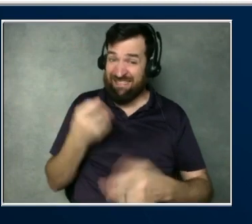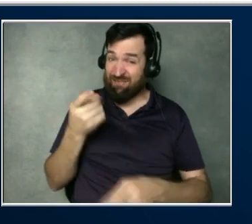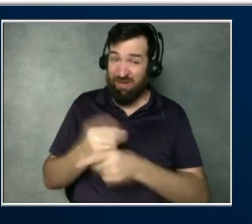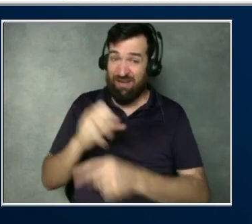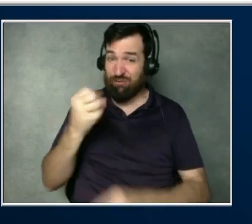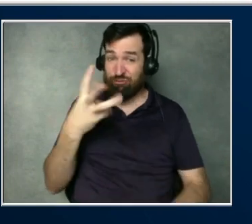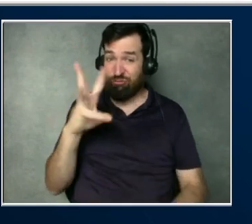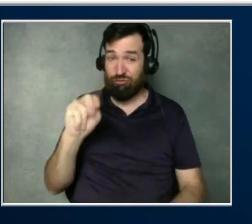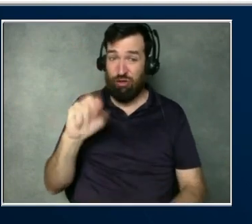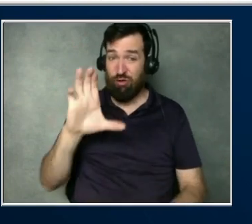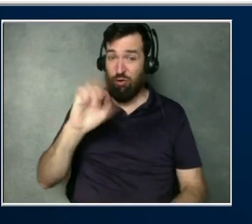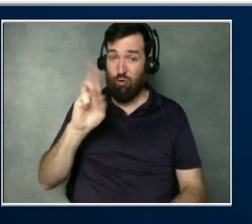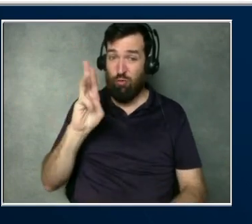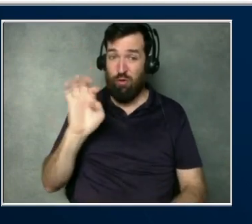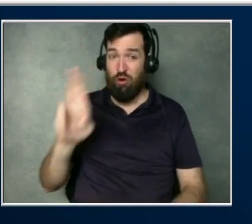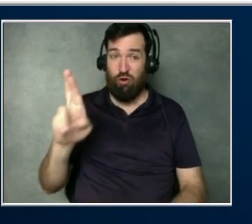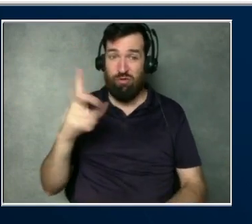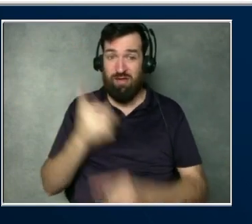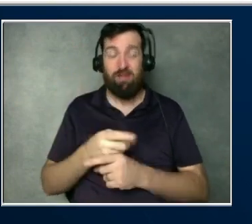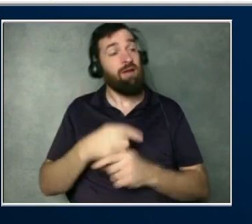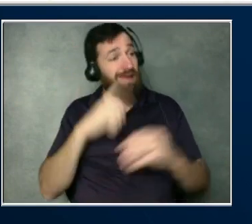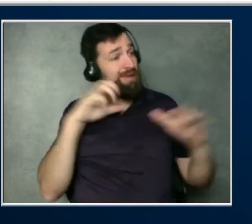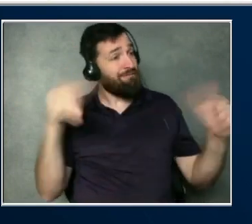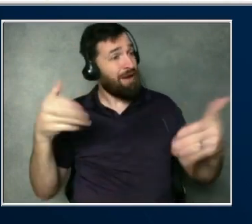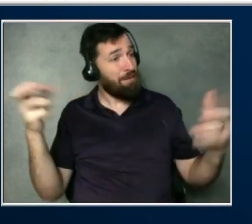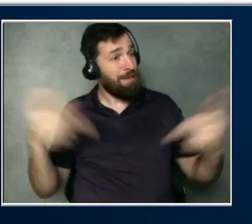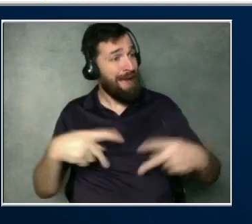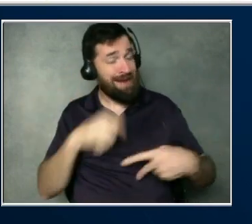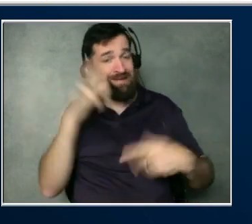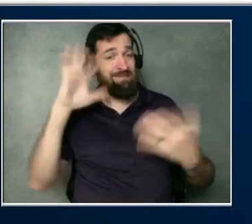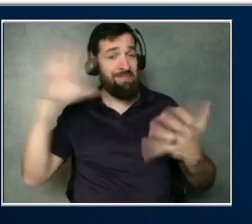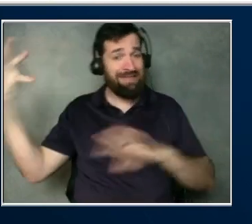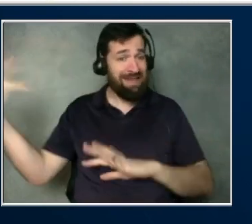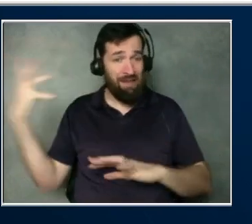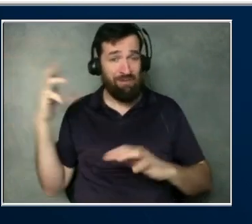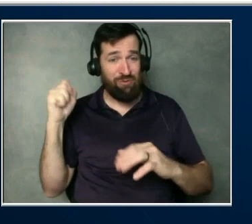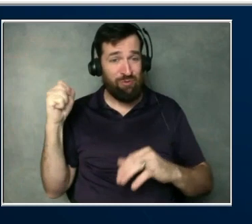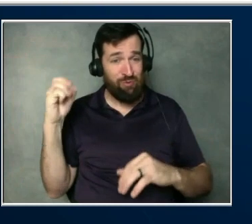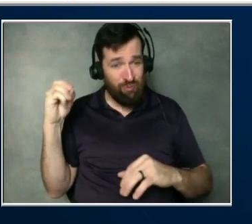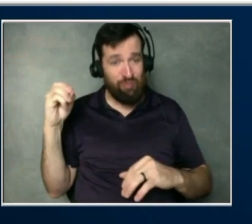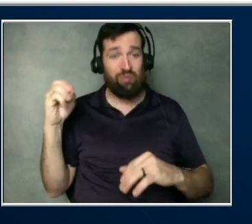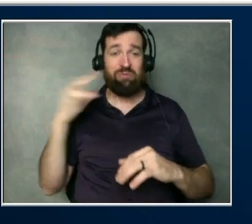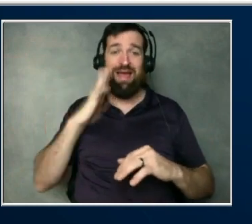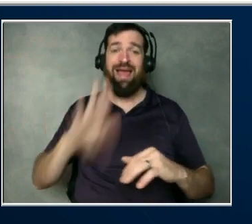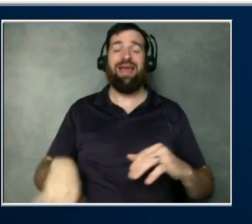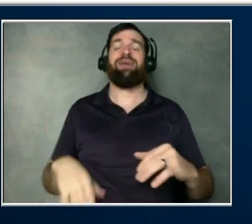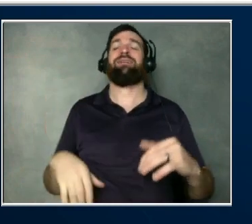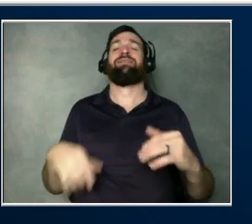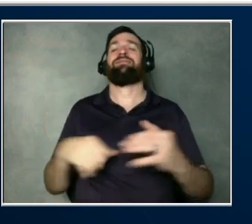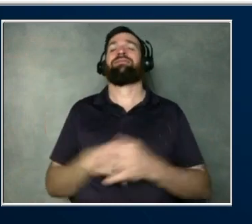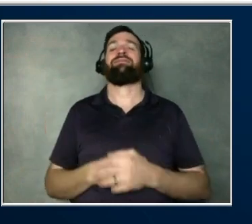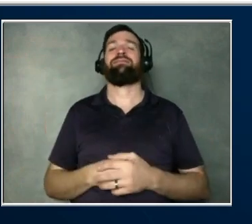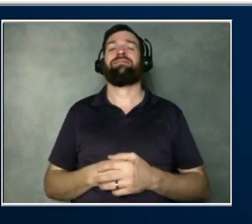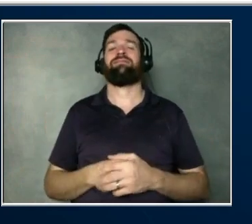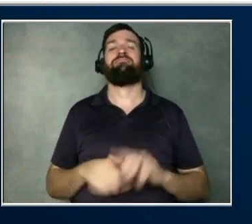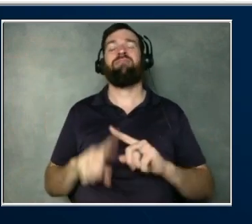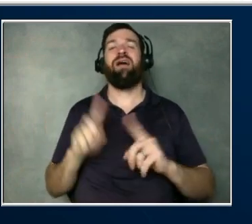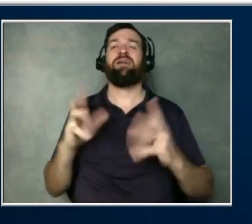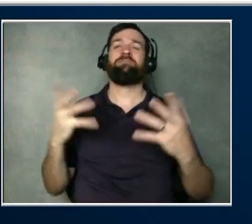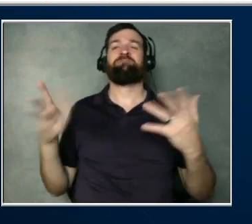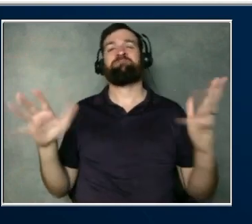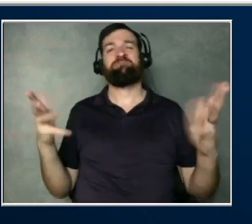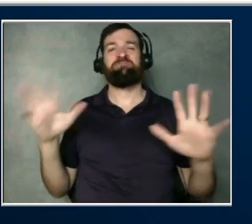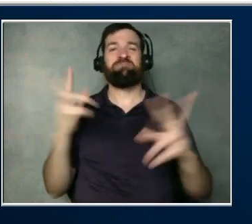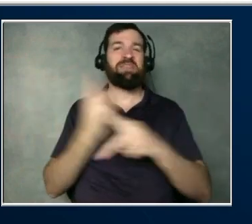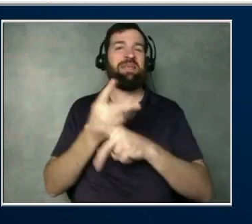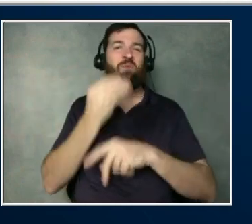Man, it was a great, I got invited back. I didn't screw up that bad. I had a lot of fun, kind of keeping things warm, the seat